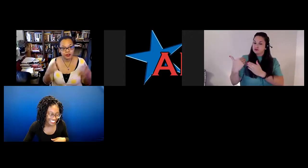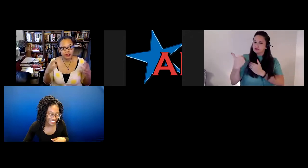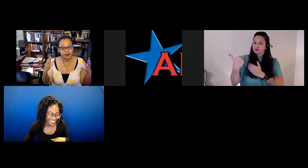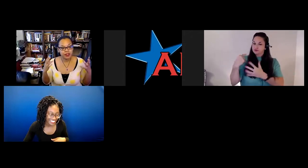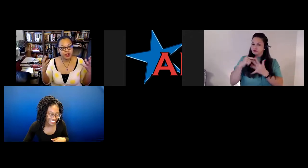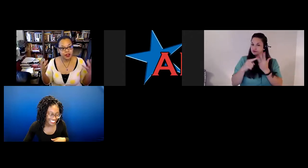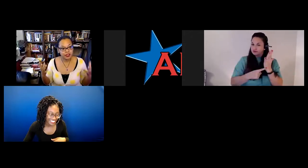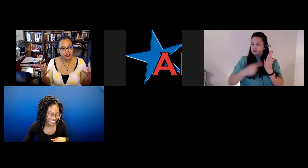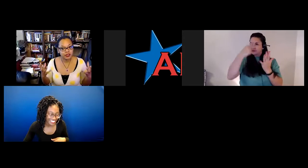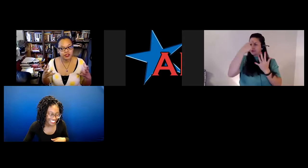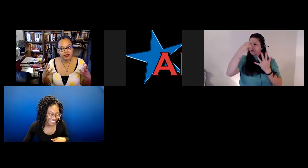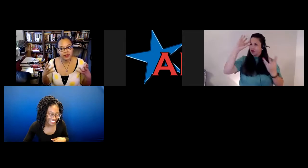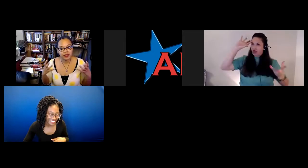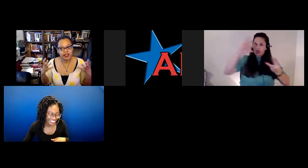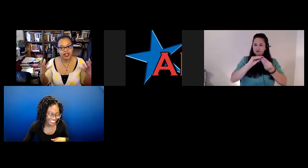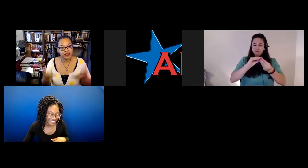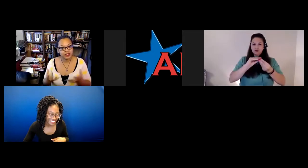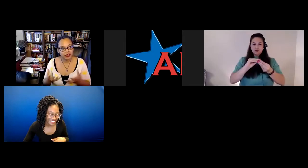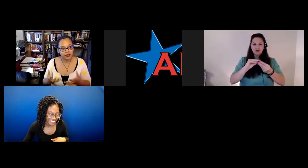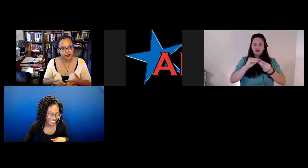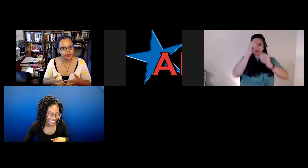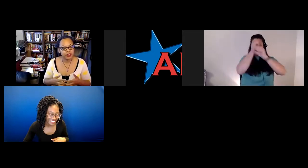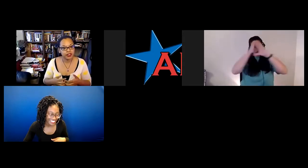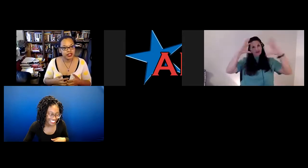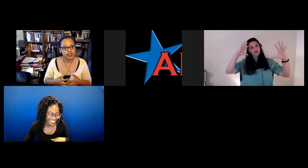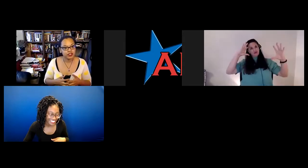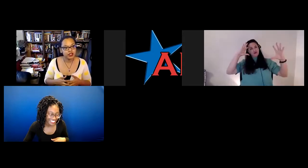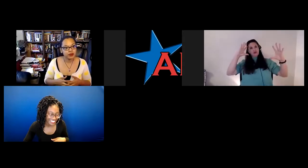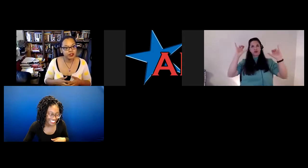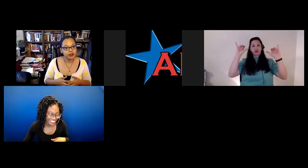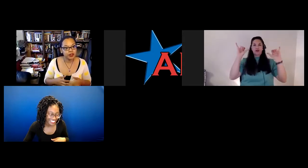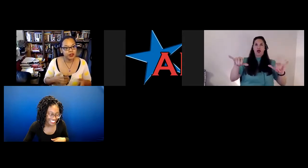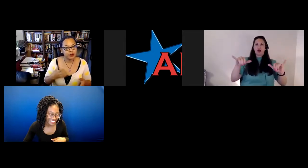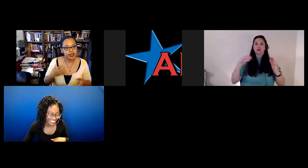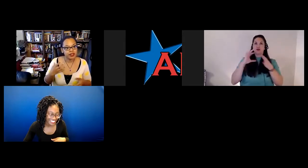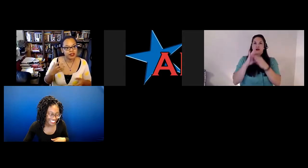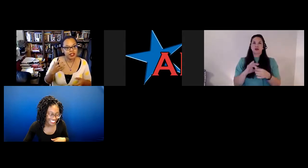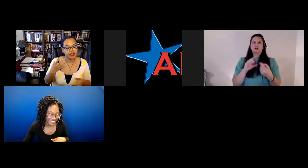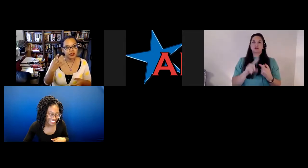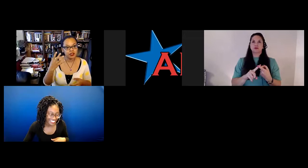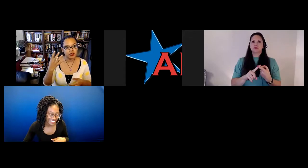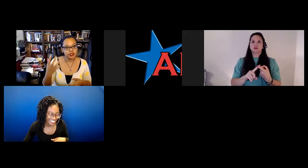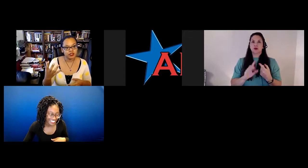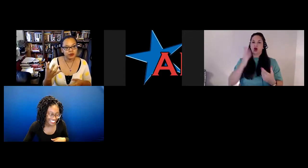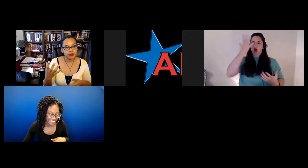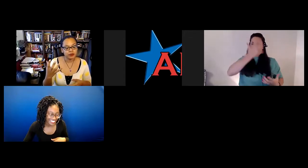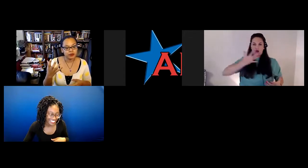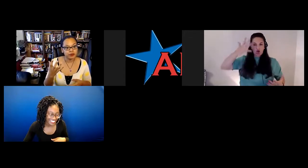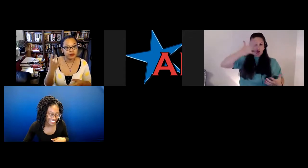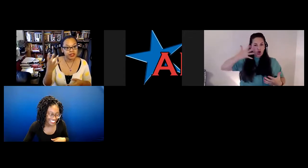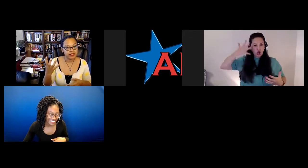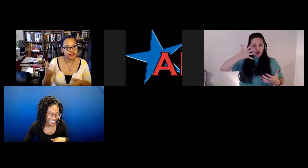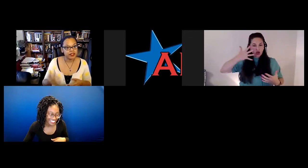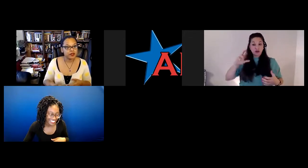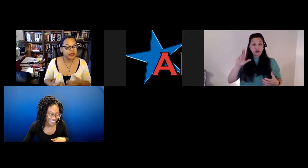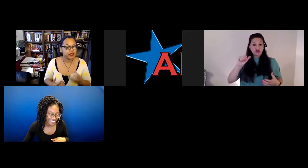sort of constructs of how we classify folks in terms of the way they look in terms of